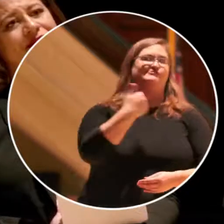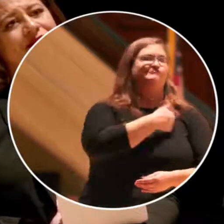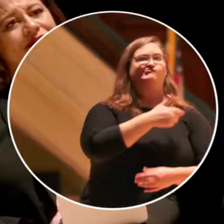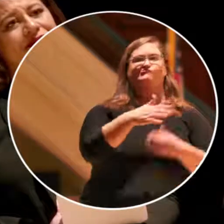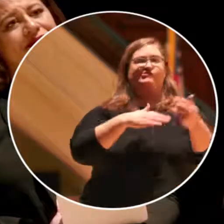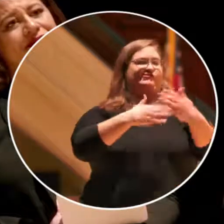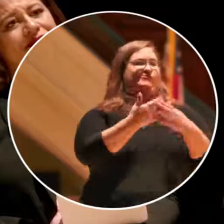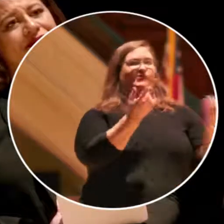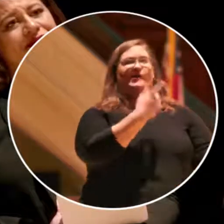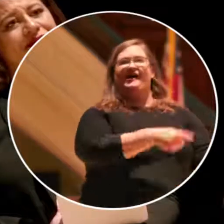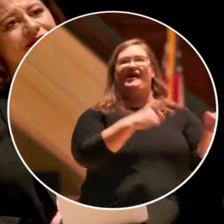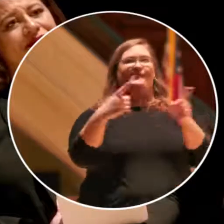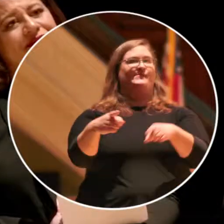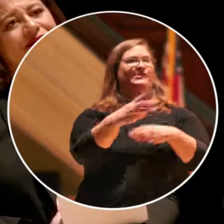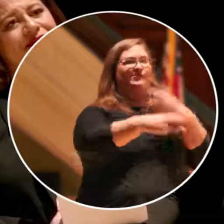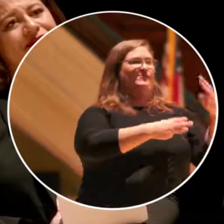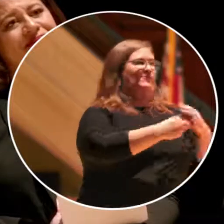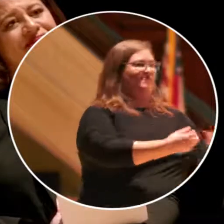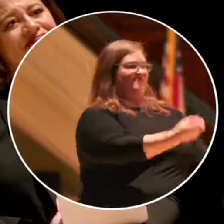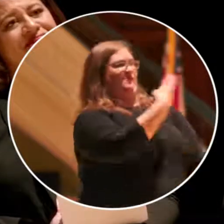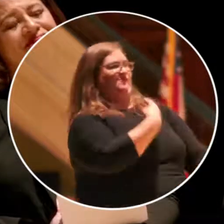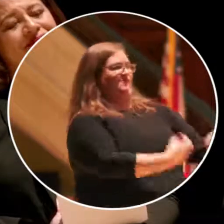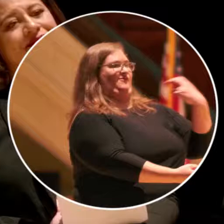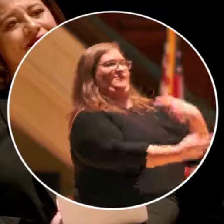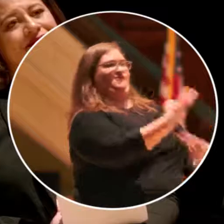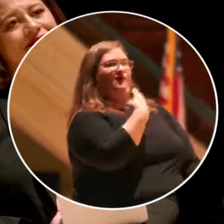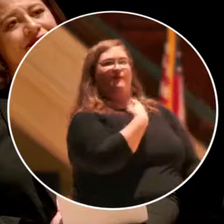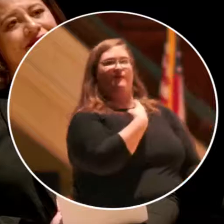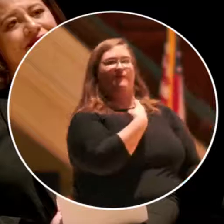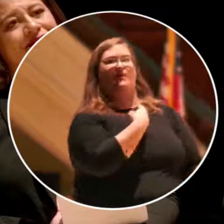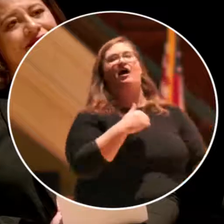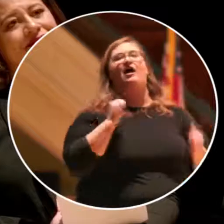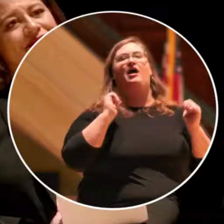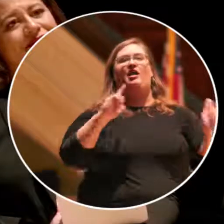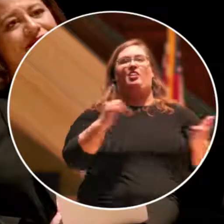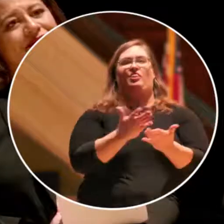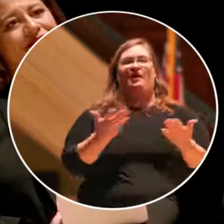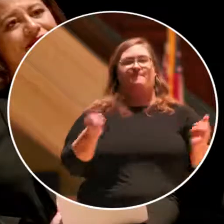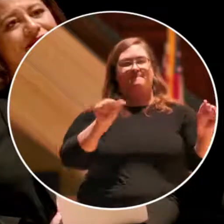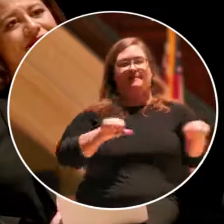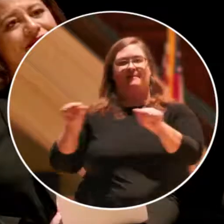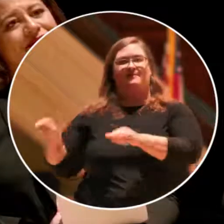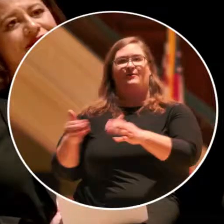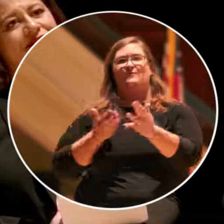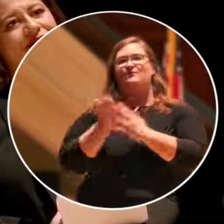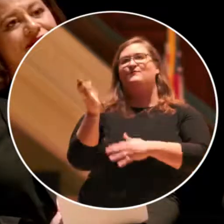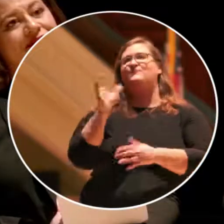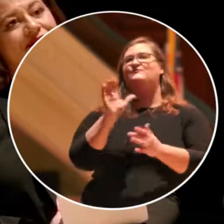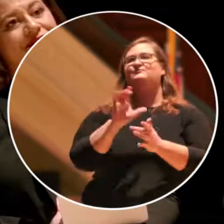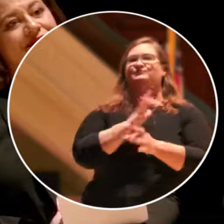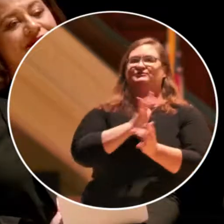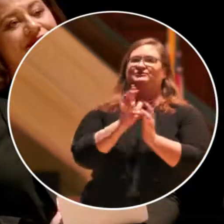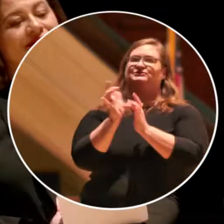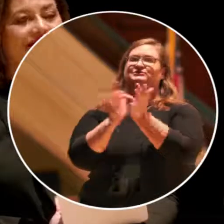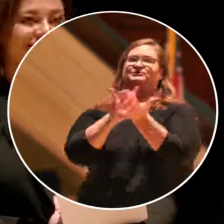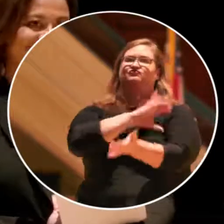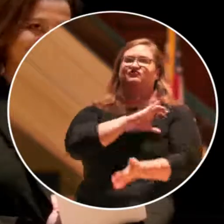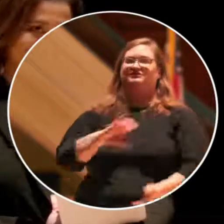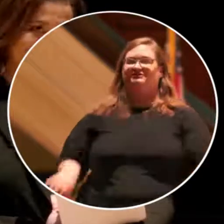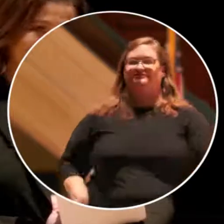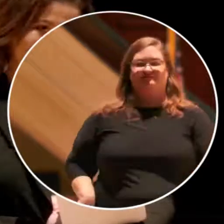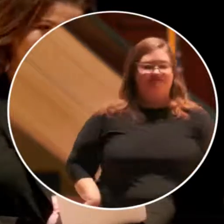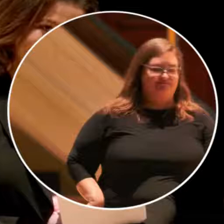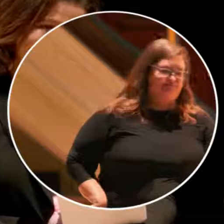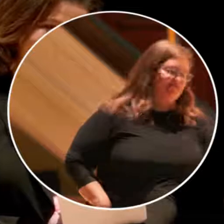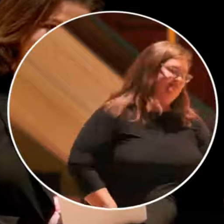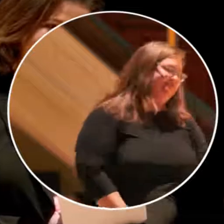at us, all things were possible through Christ Jesus. Ooh, those cornrows, Mama. As